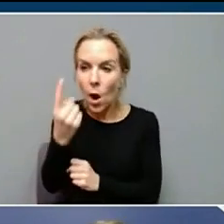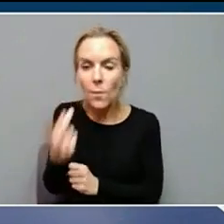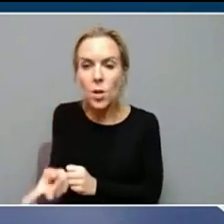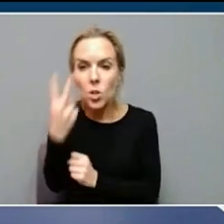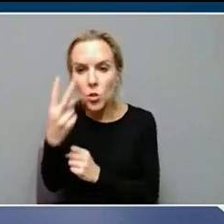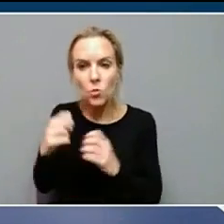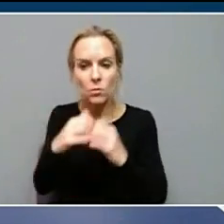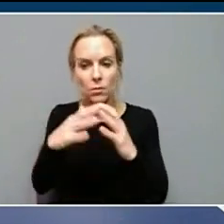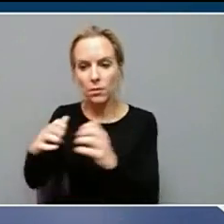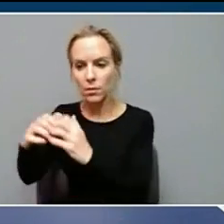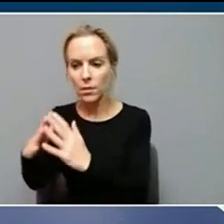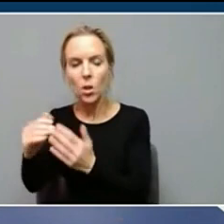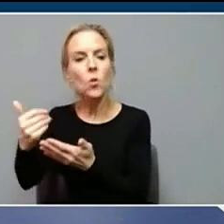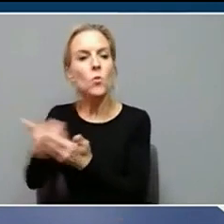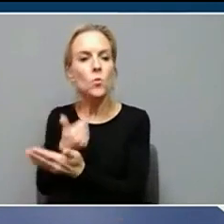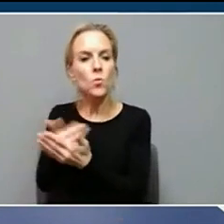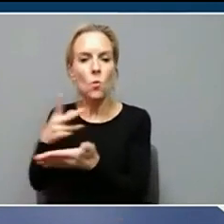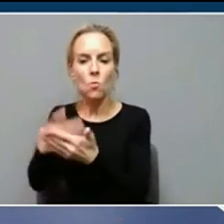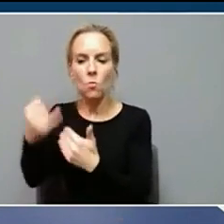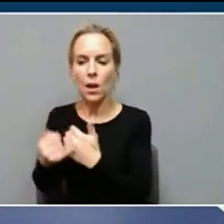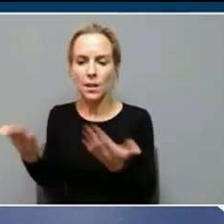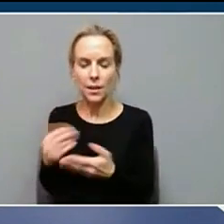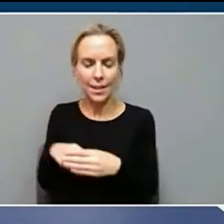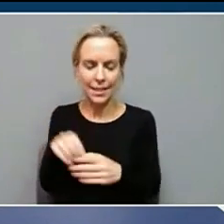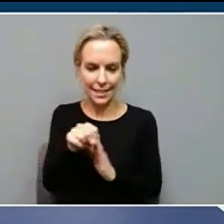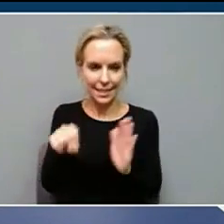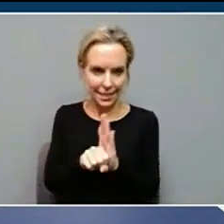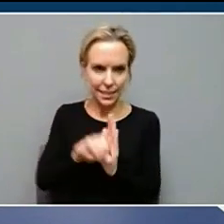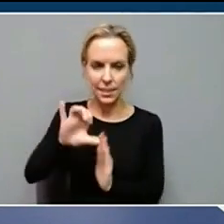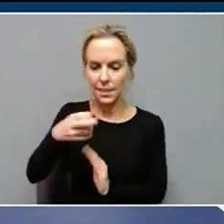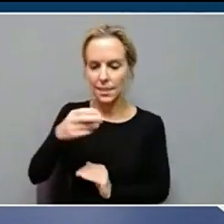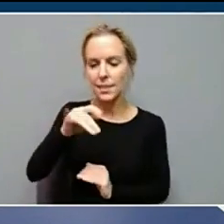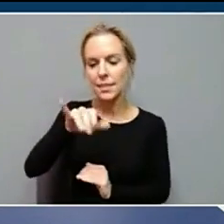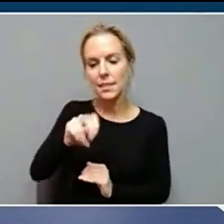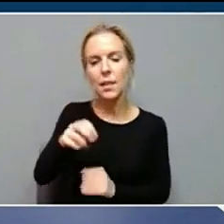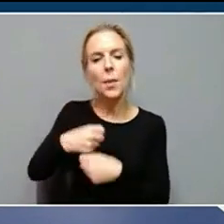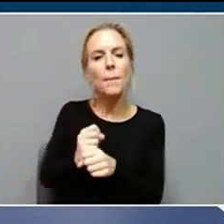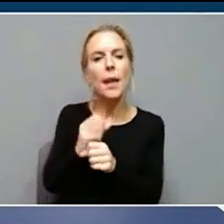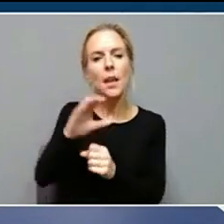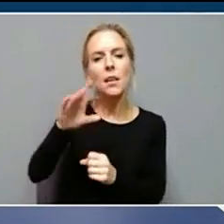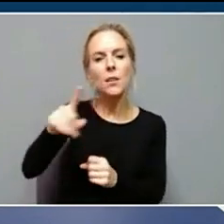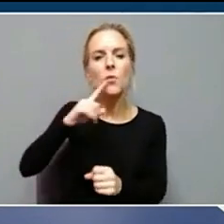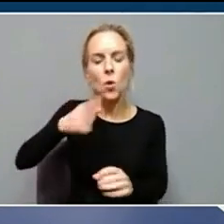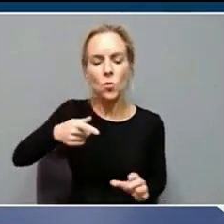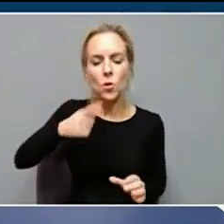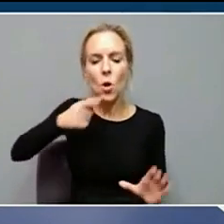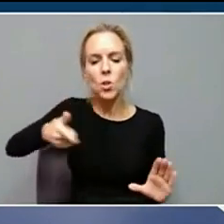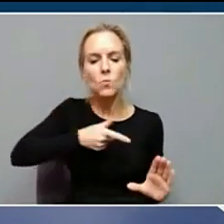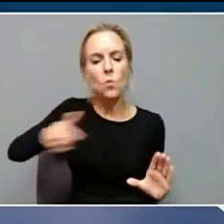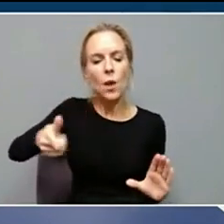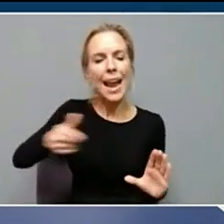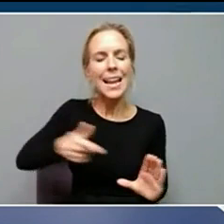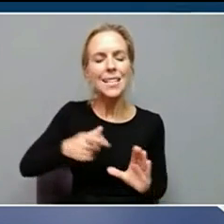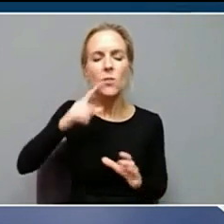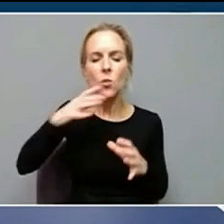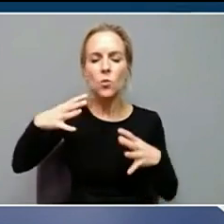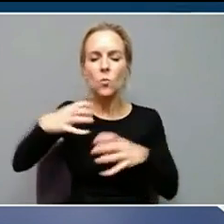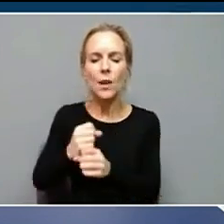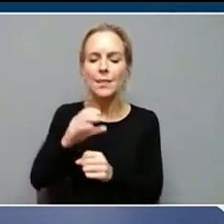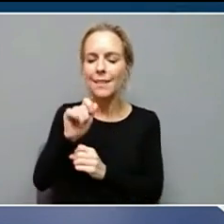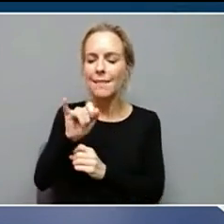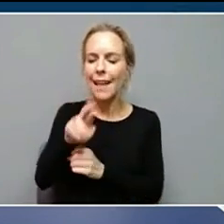new projects in our state. Chapin, which makes compressed air sprayers, is adding 100 additional jobs in Rockcastle